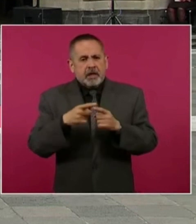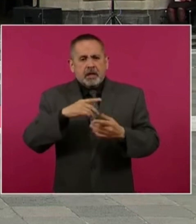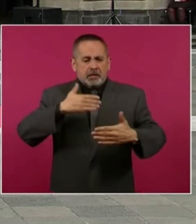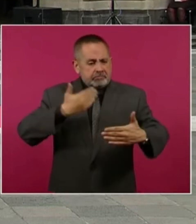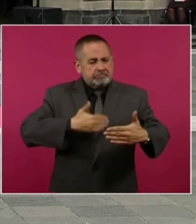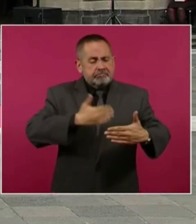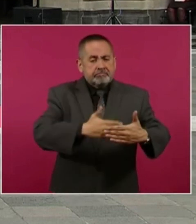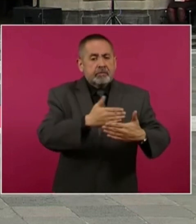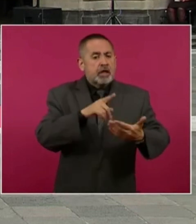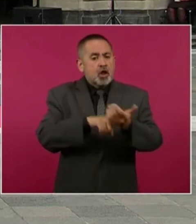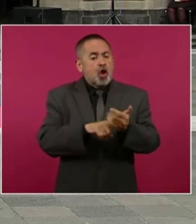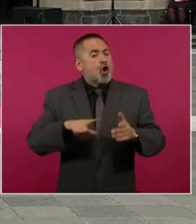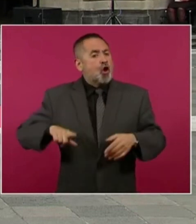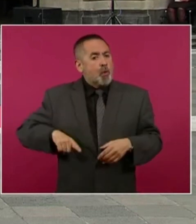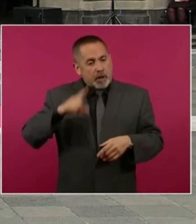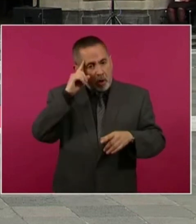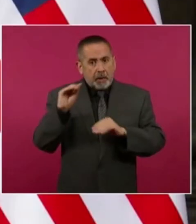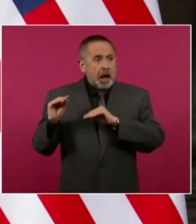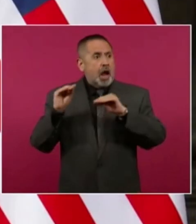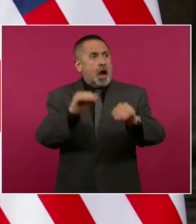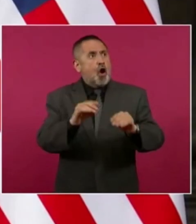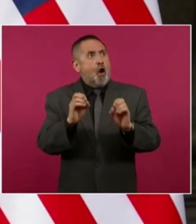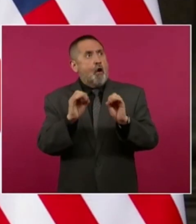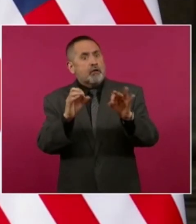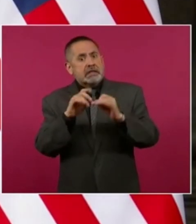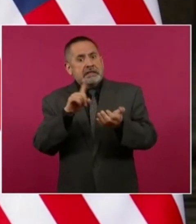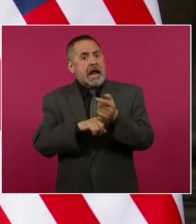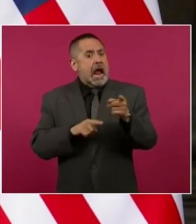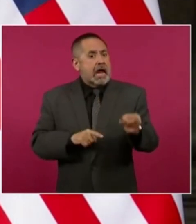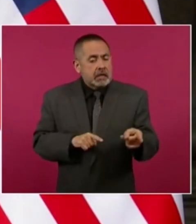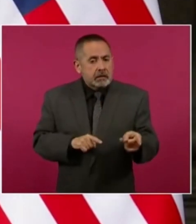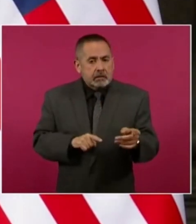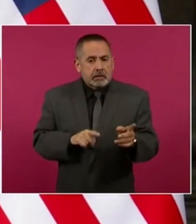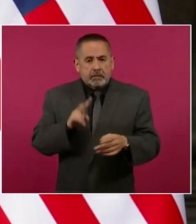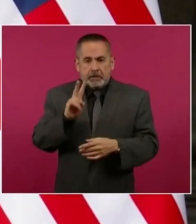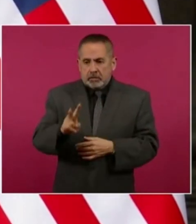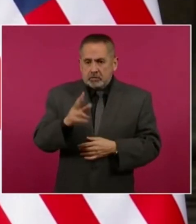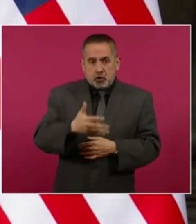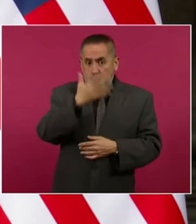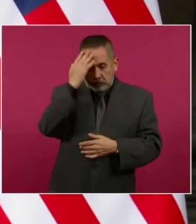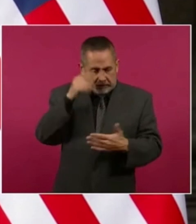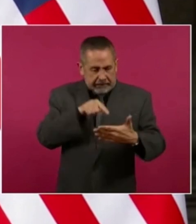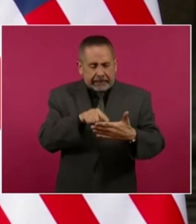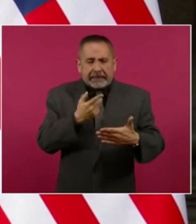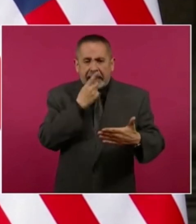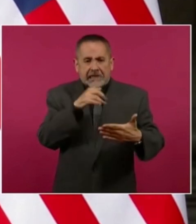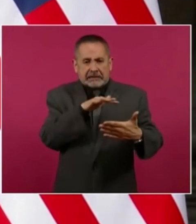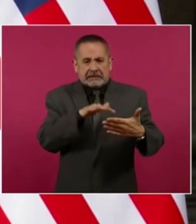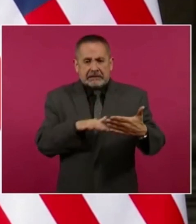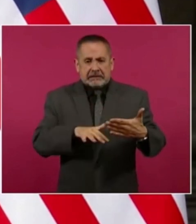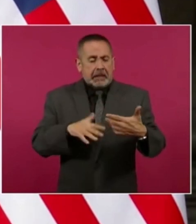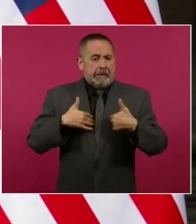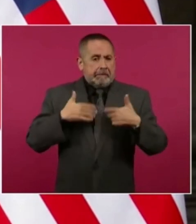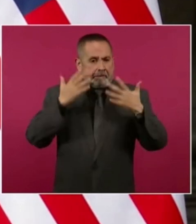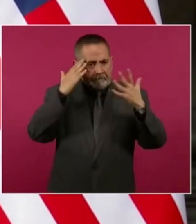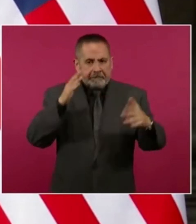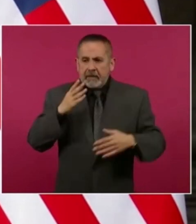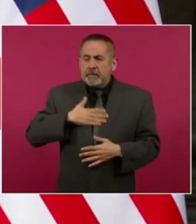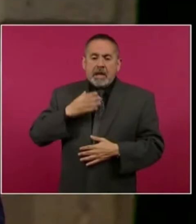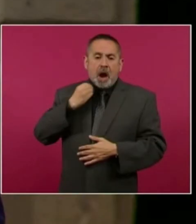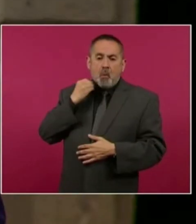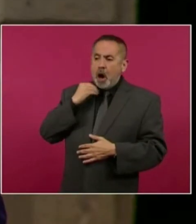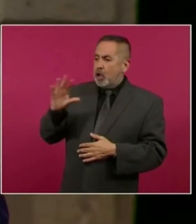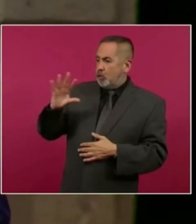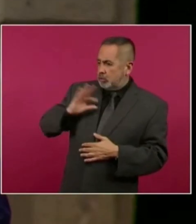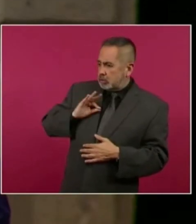to that office. But I don't know what's in the documents. My lawyers have not suggested I ask what documents